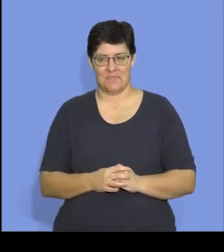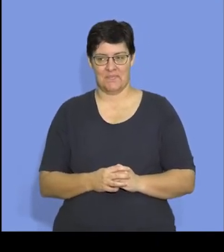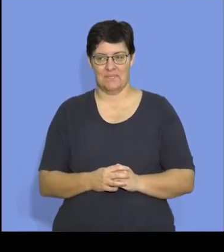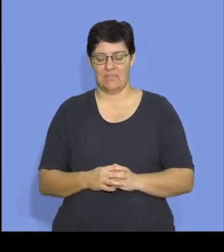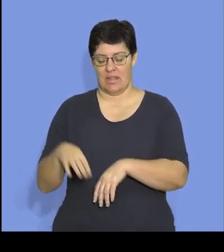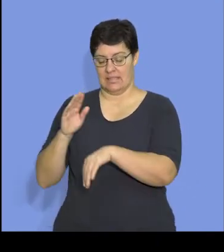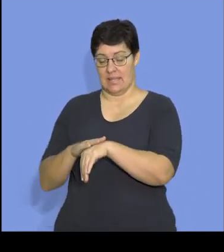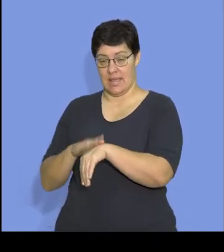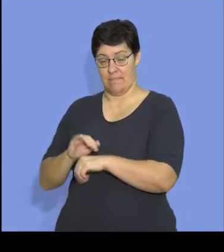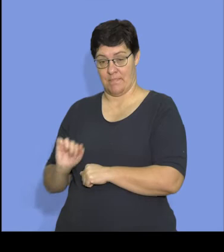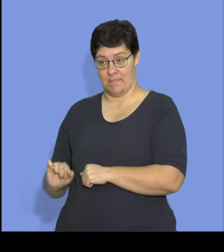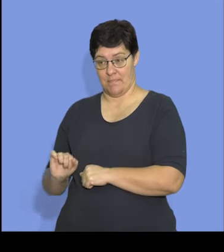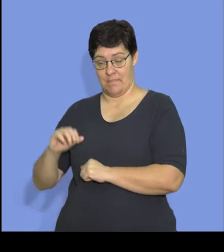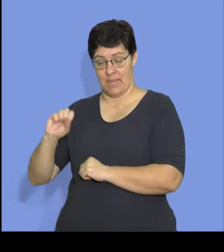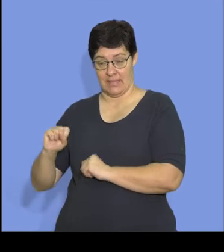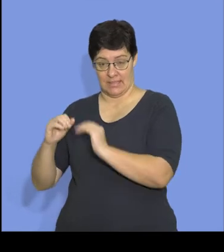time,